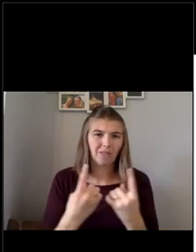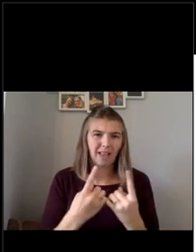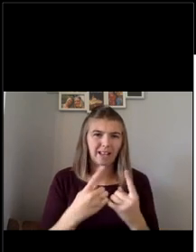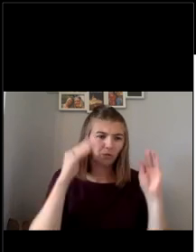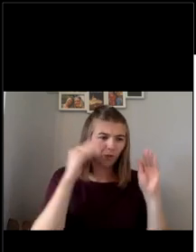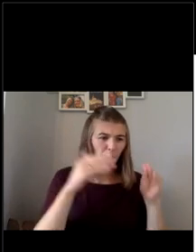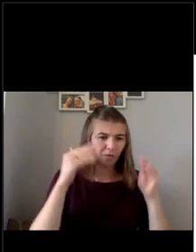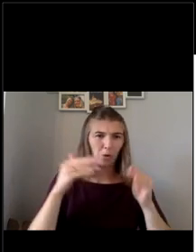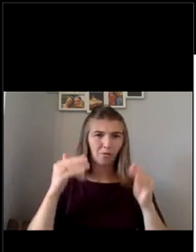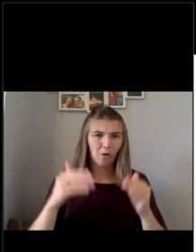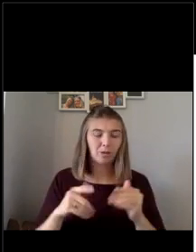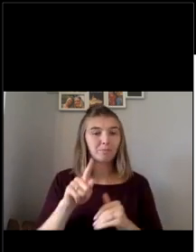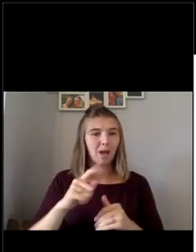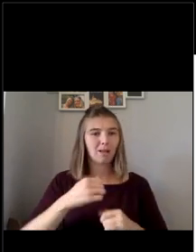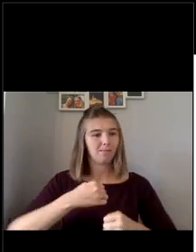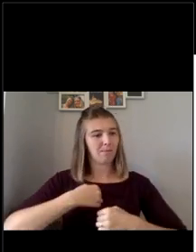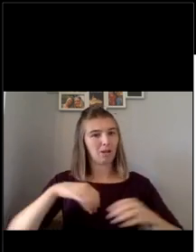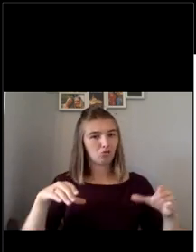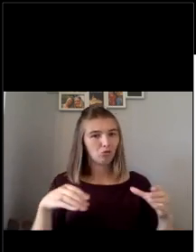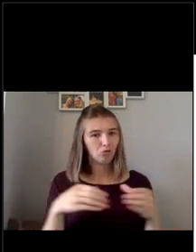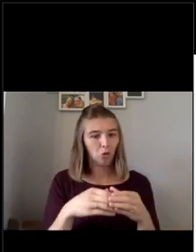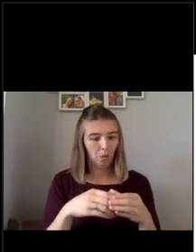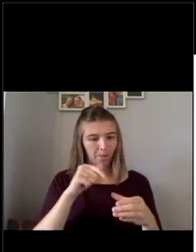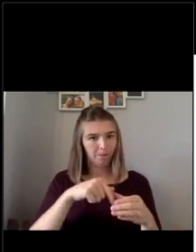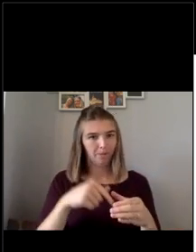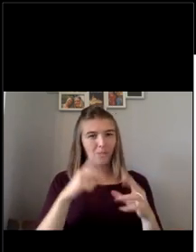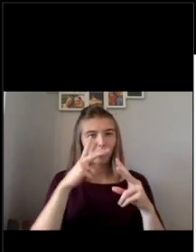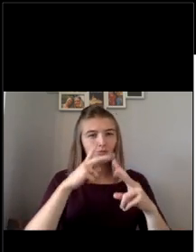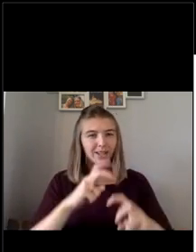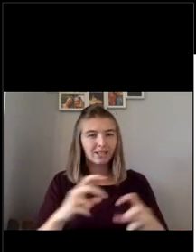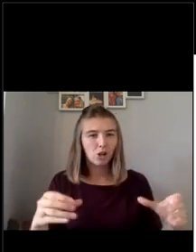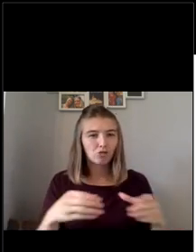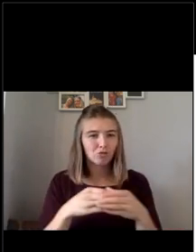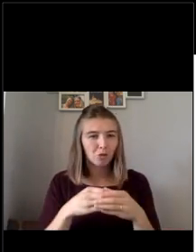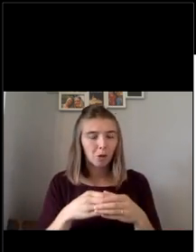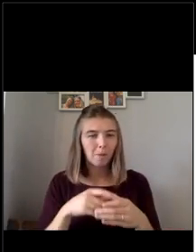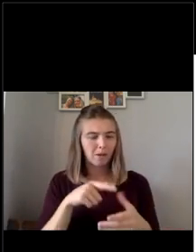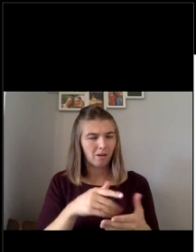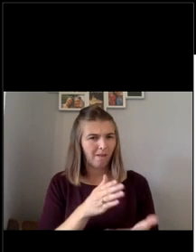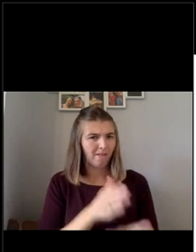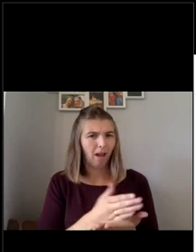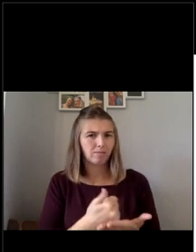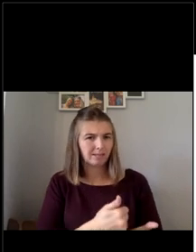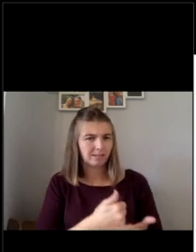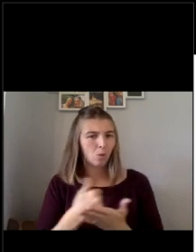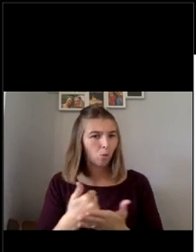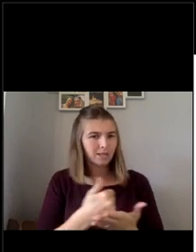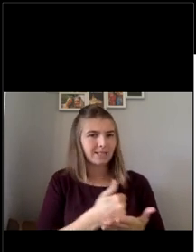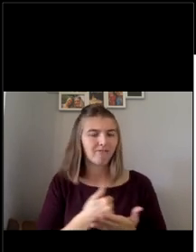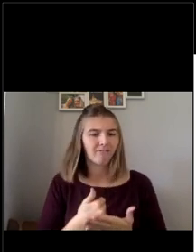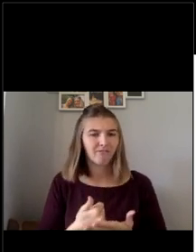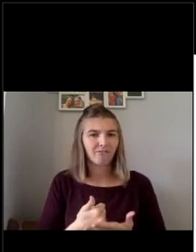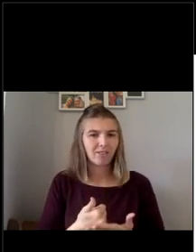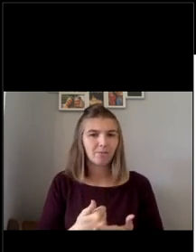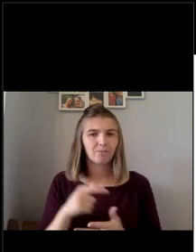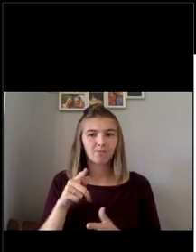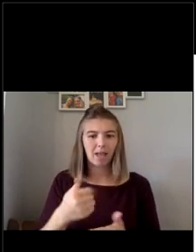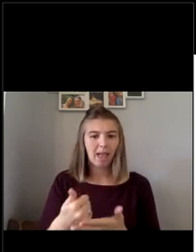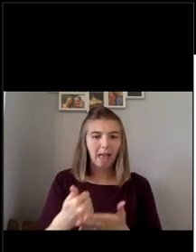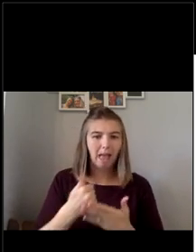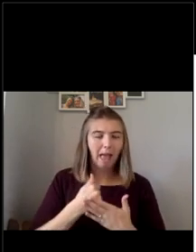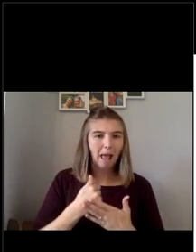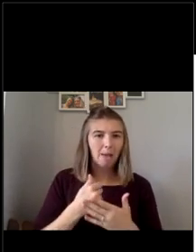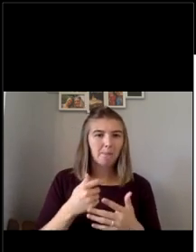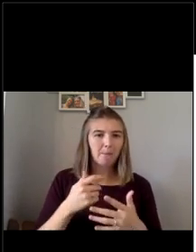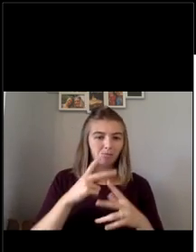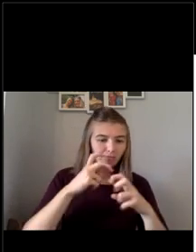feel stupid. You know, they helped me learn the concepts of this very interdisciplinary research I was involved in. They helped proofread